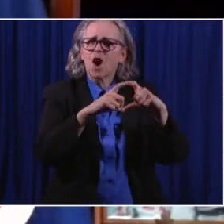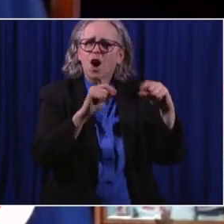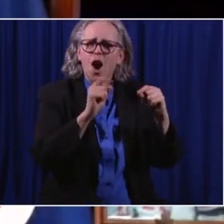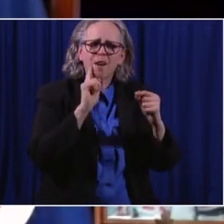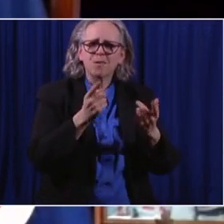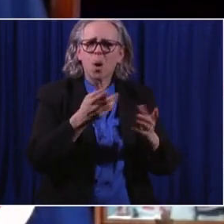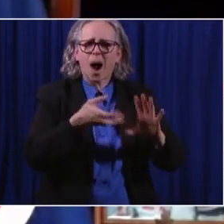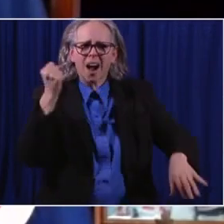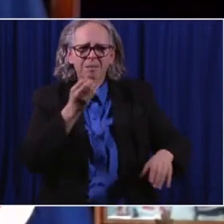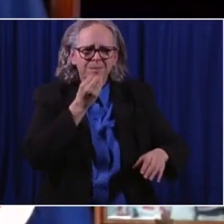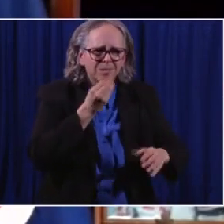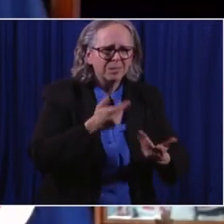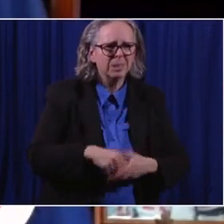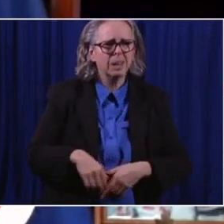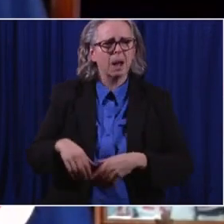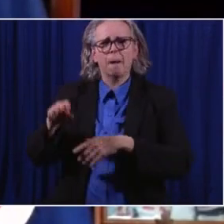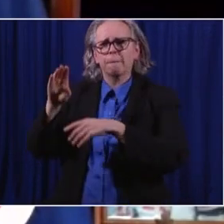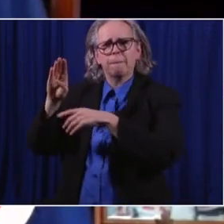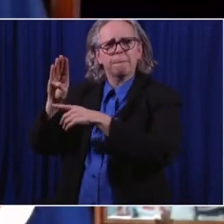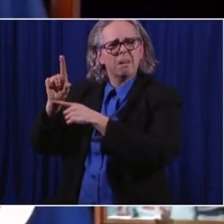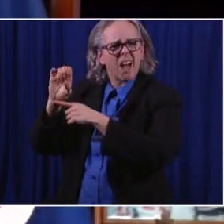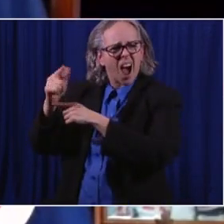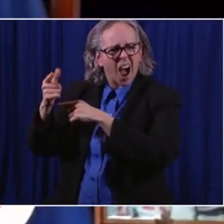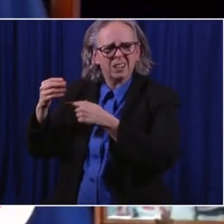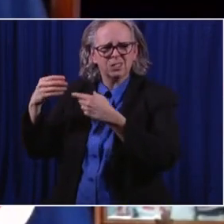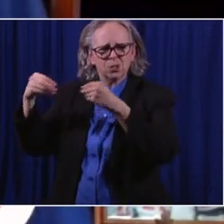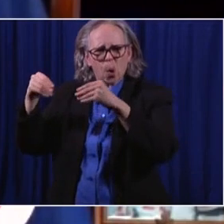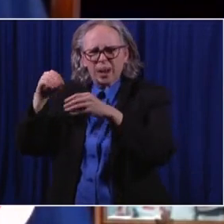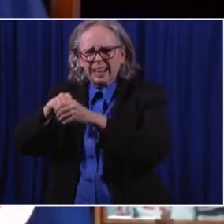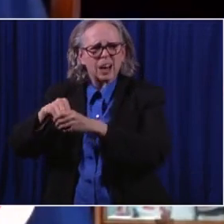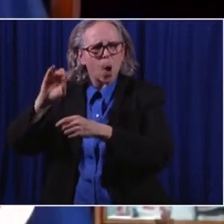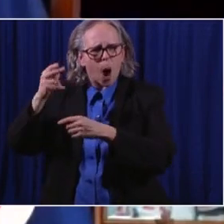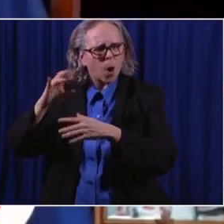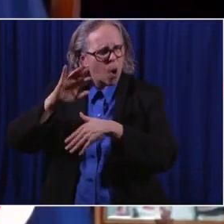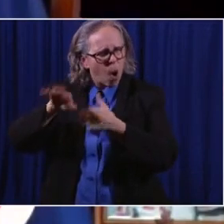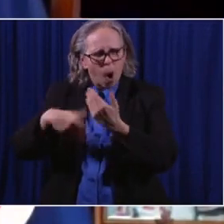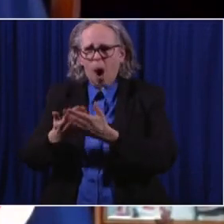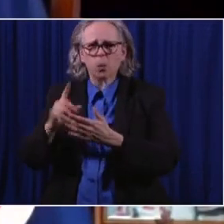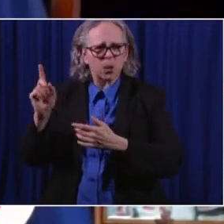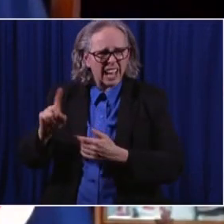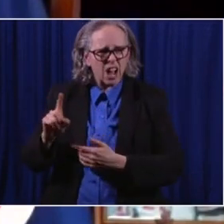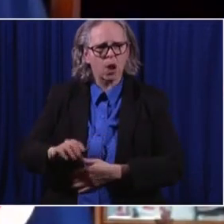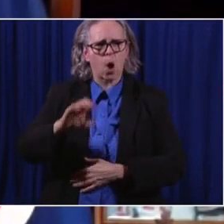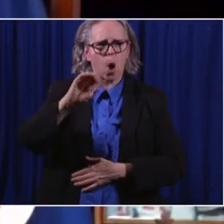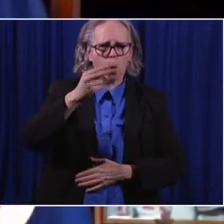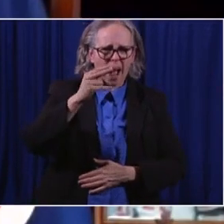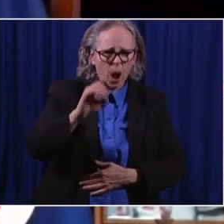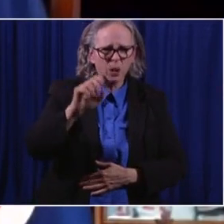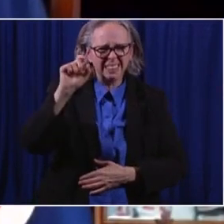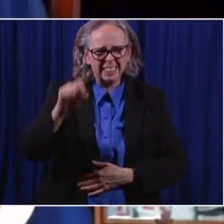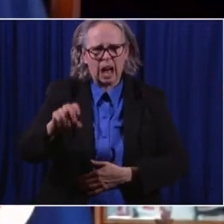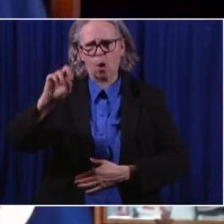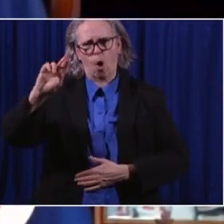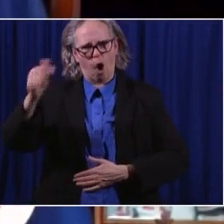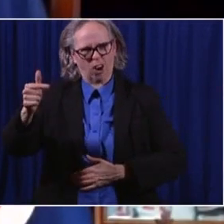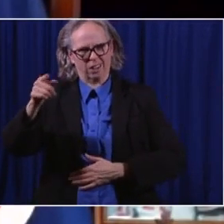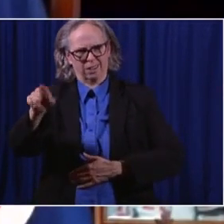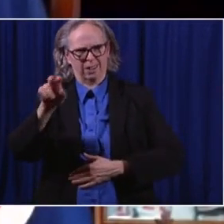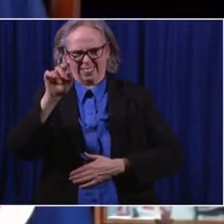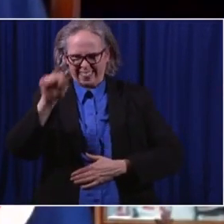Ohio retailers, all available at ohio.org. And you can go on search that website for different